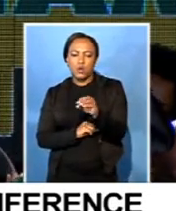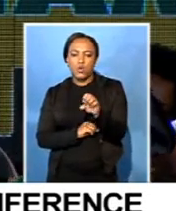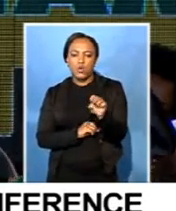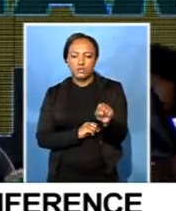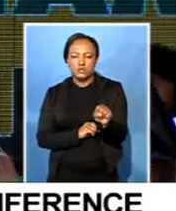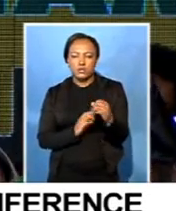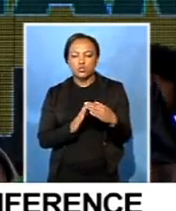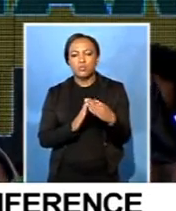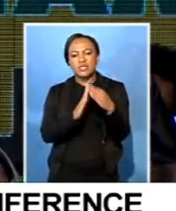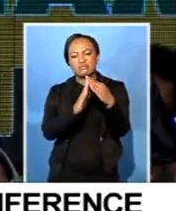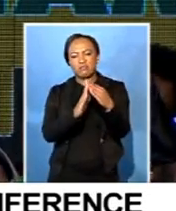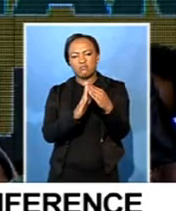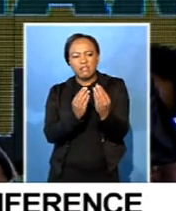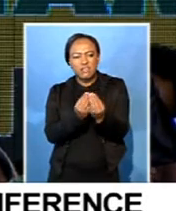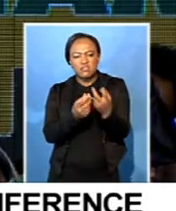product.